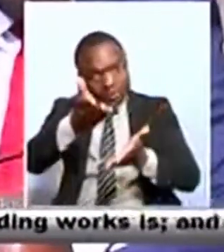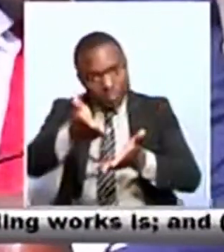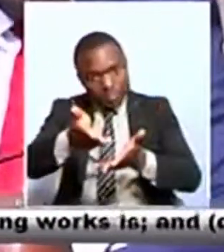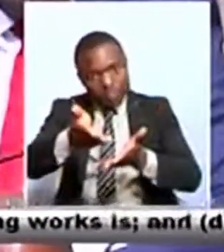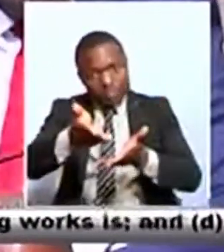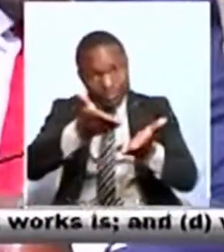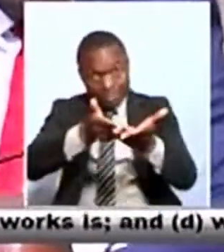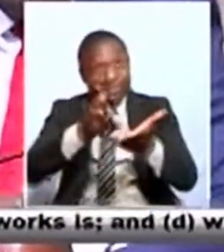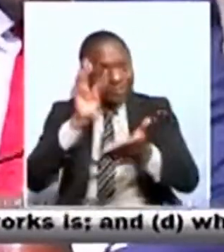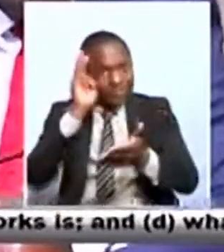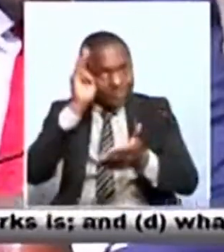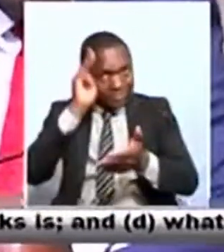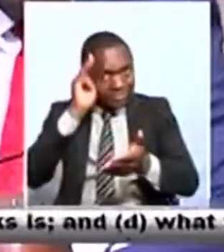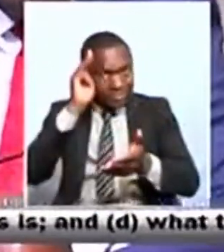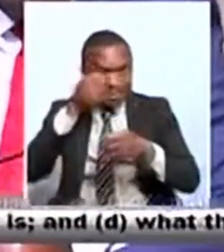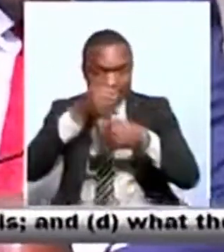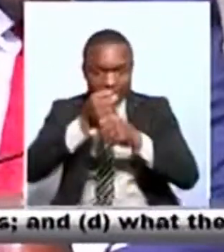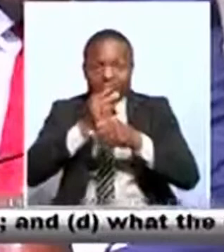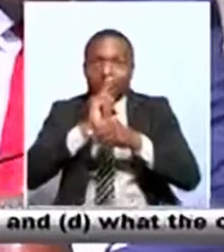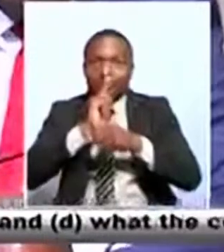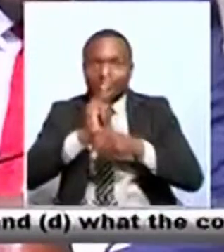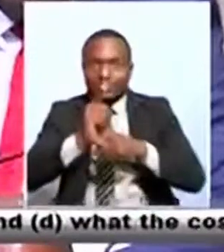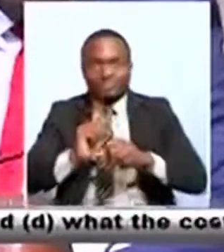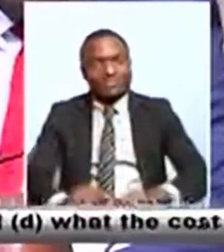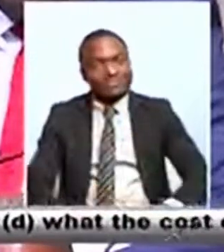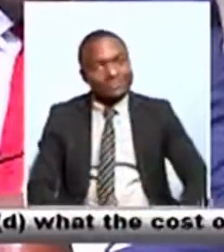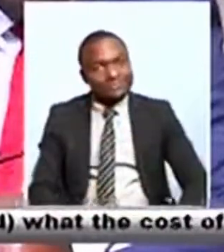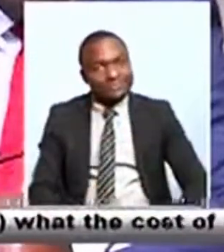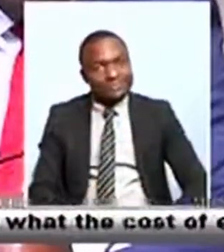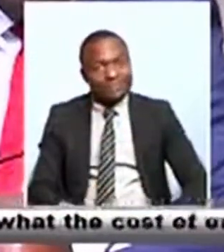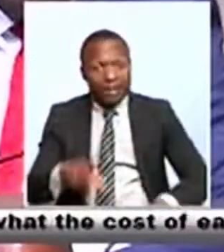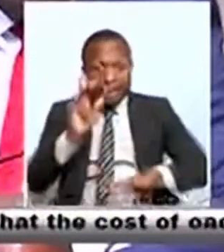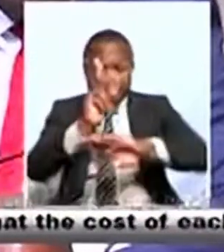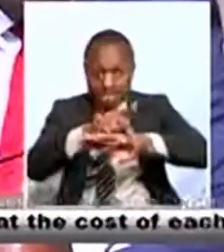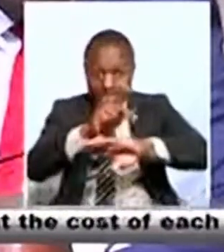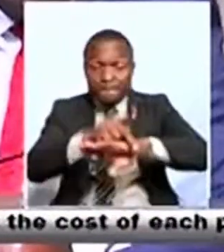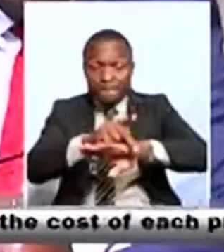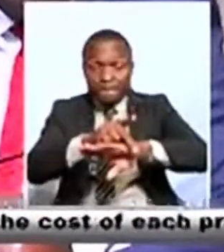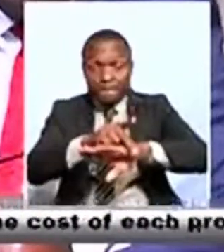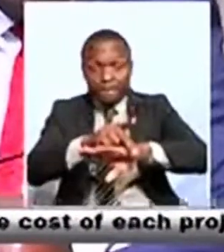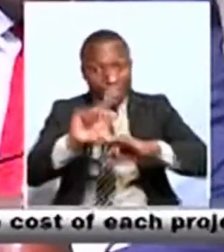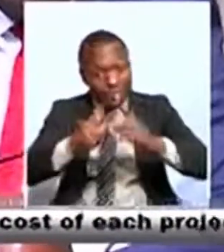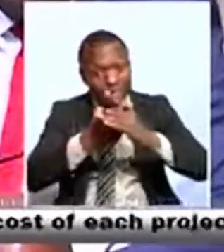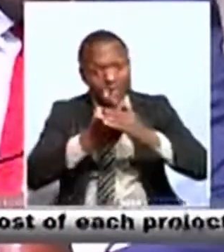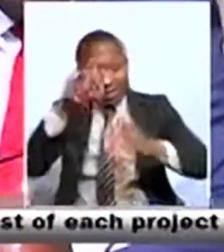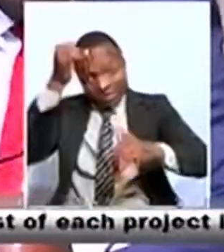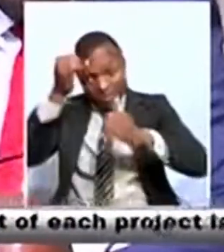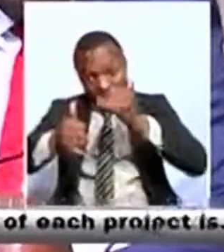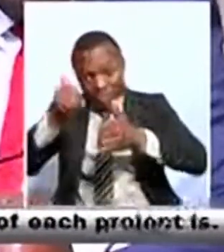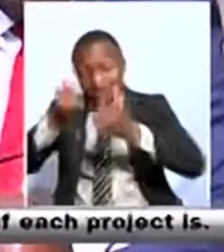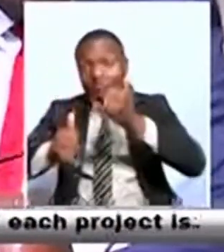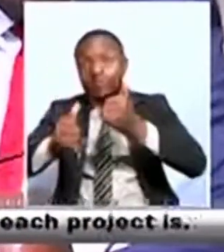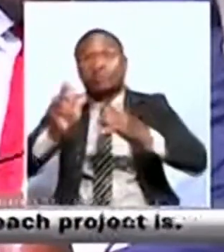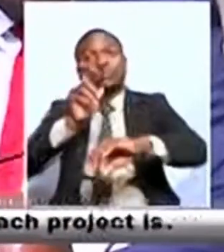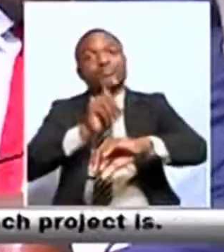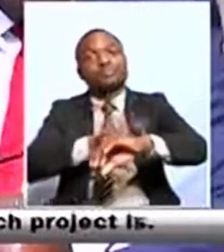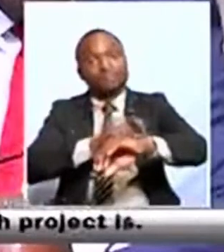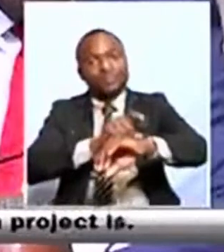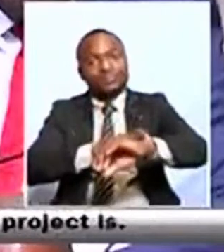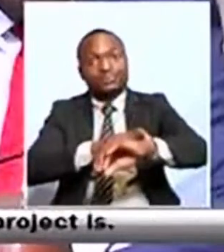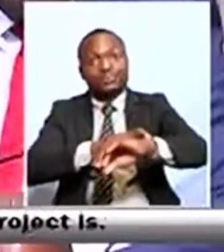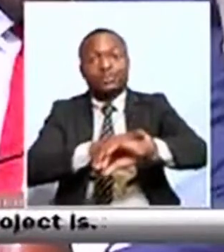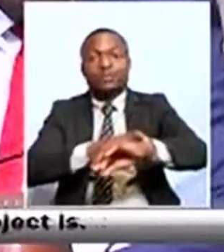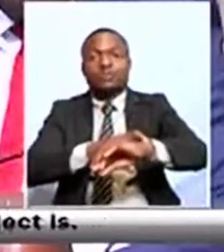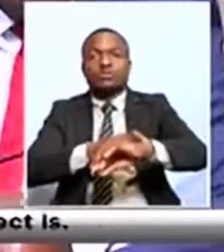ministry to ensure that projects started are completed on time,